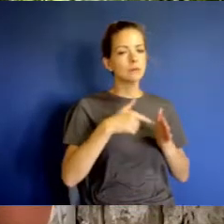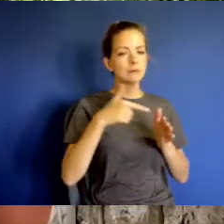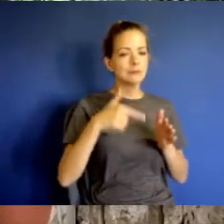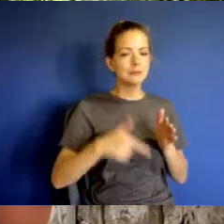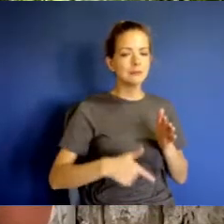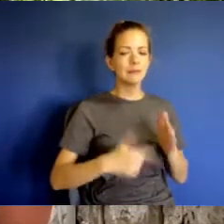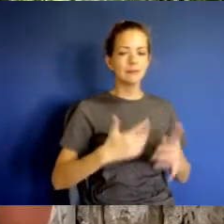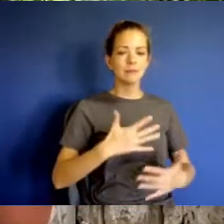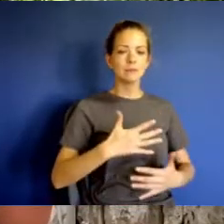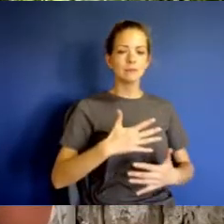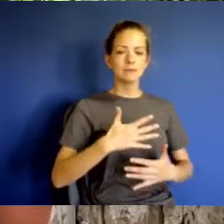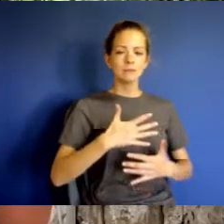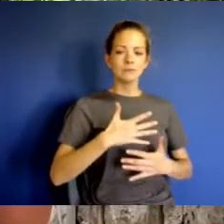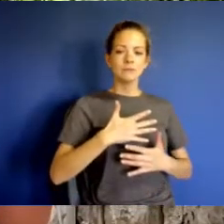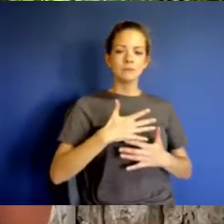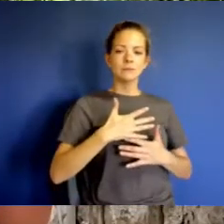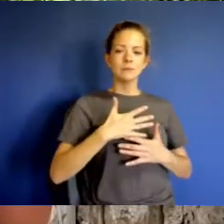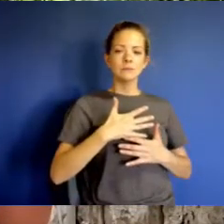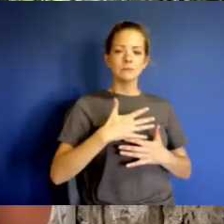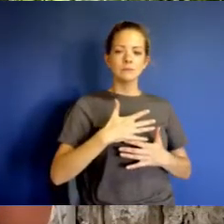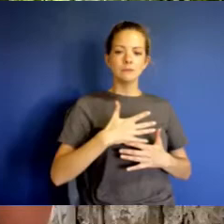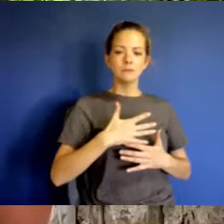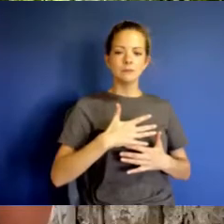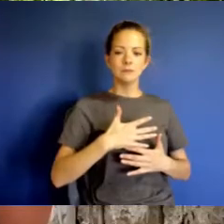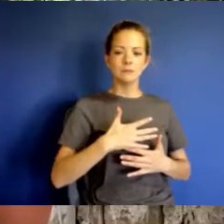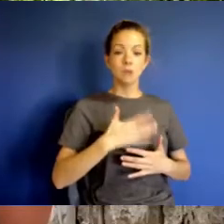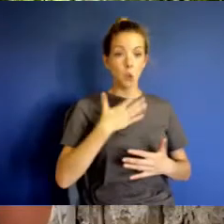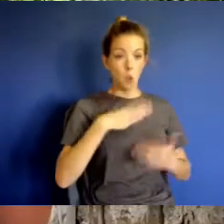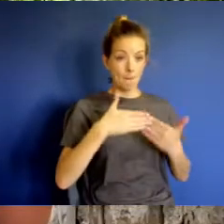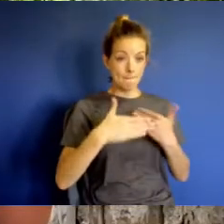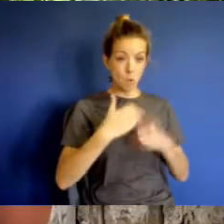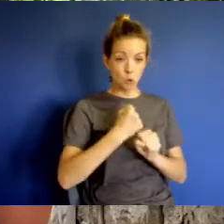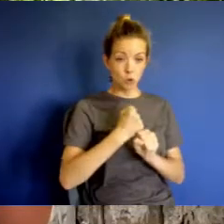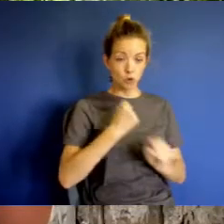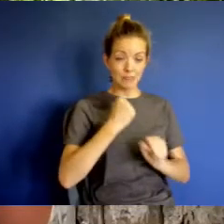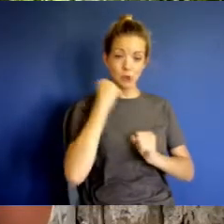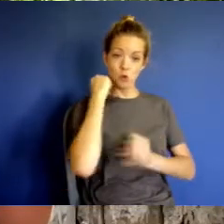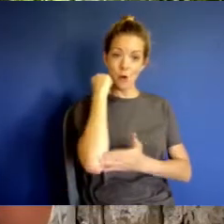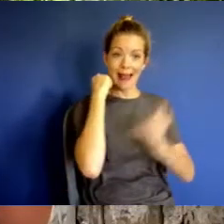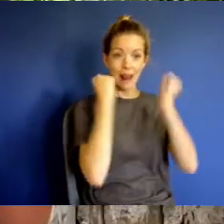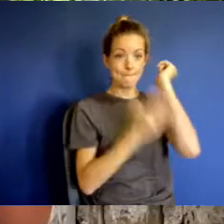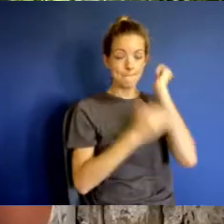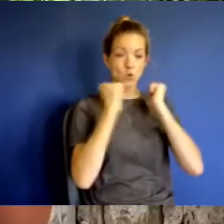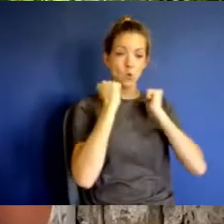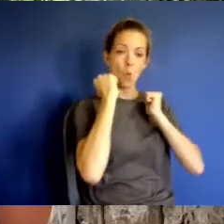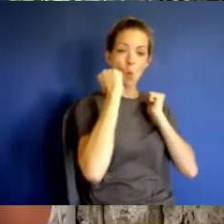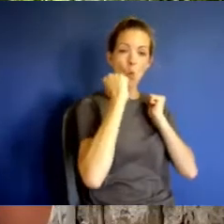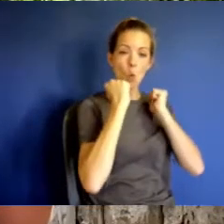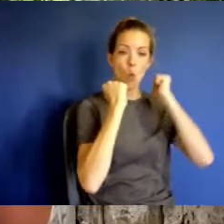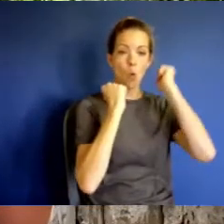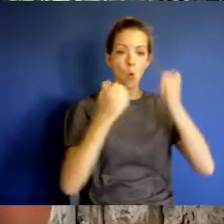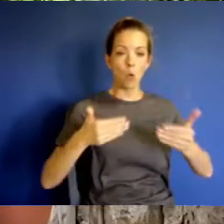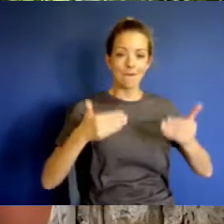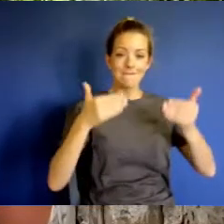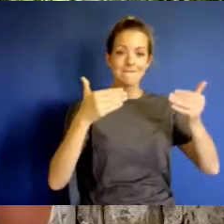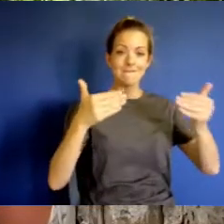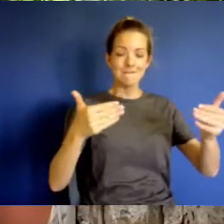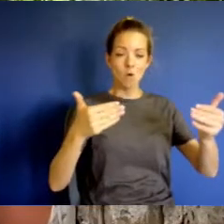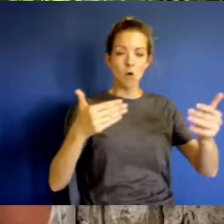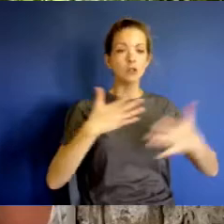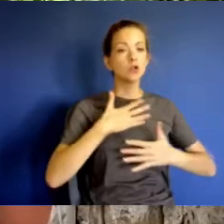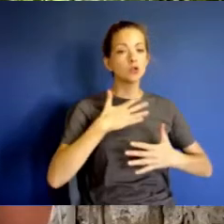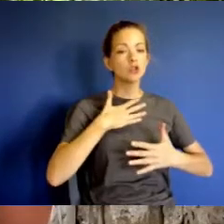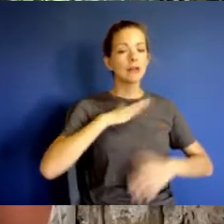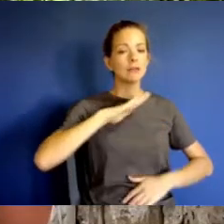So take some nice deep breaths here. If you want more of a stretch, walk your elbows forwards a little bit and just let